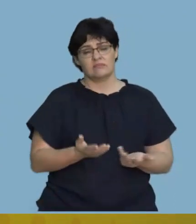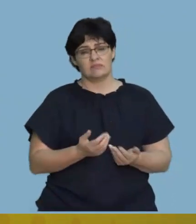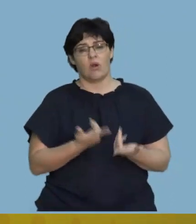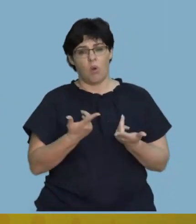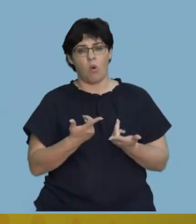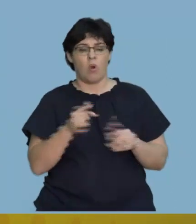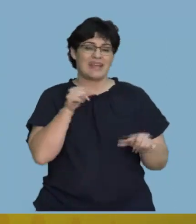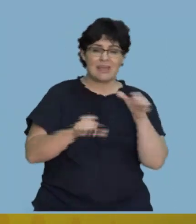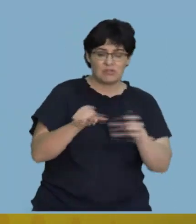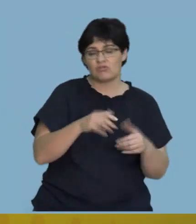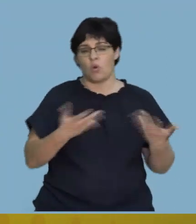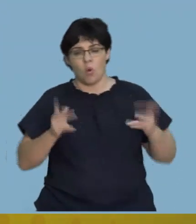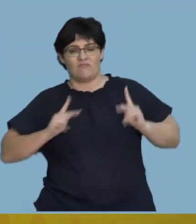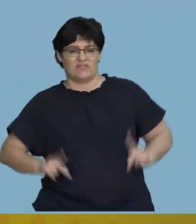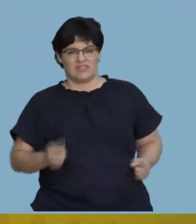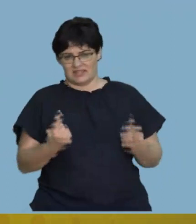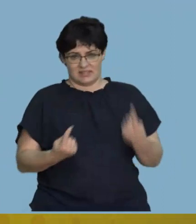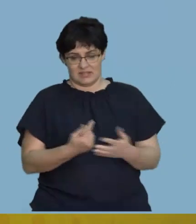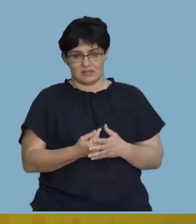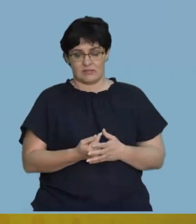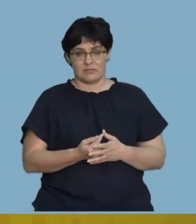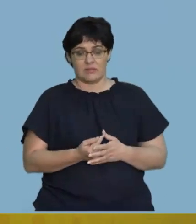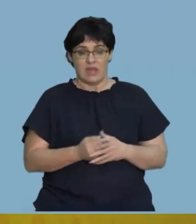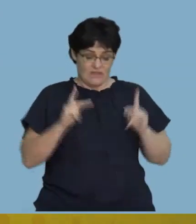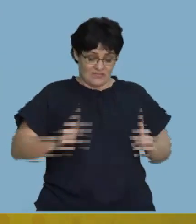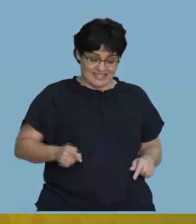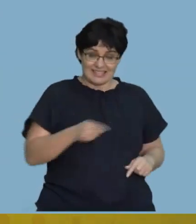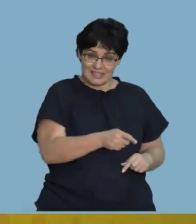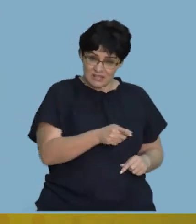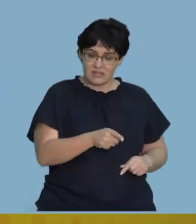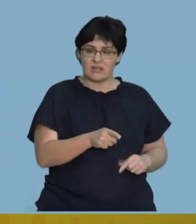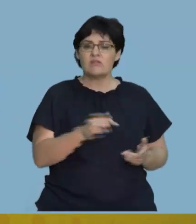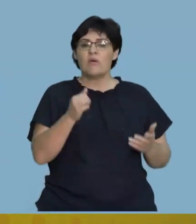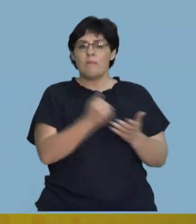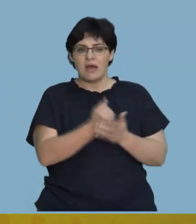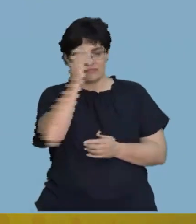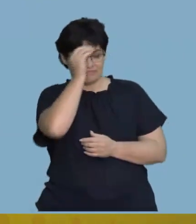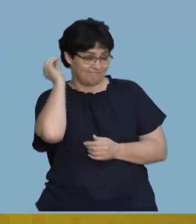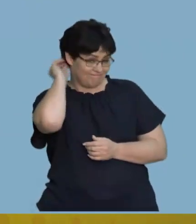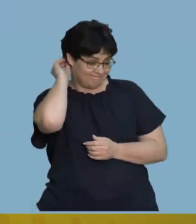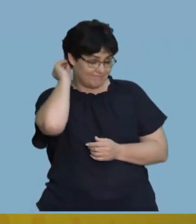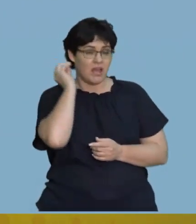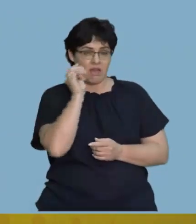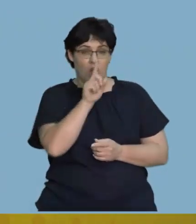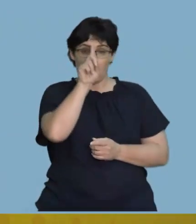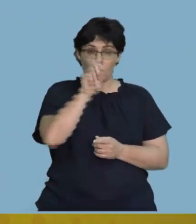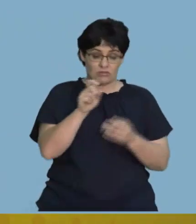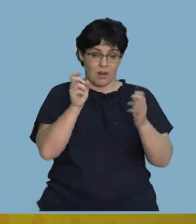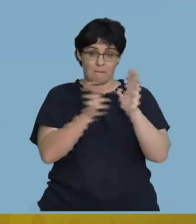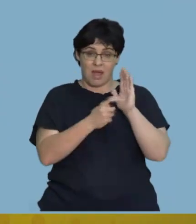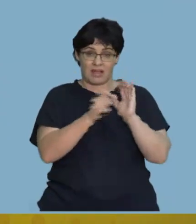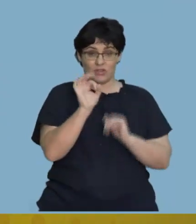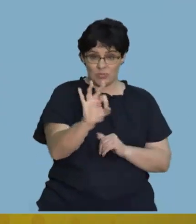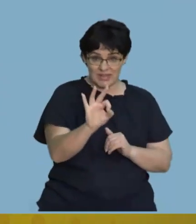or the physics. So in the physics part, I think you need to also recall very well that if a question is 3 marks and the action